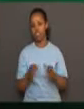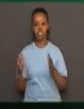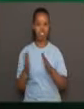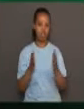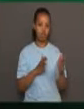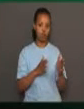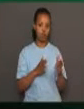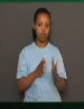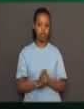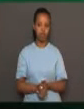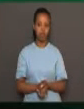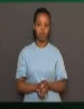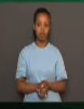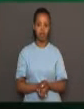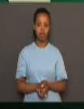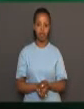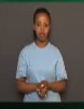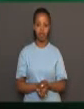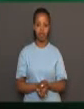Students, let's get ready.